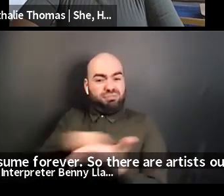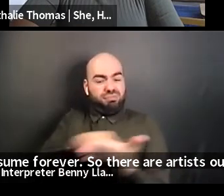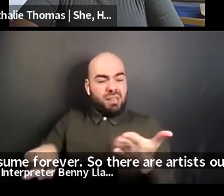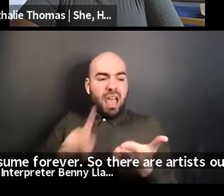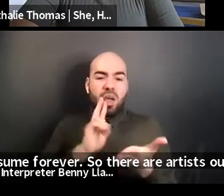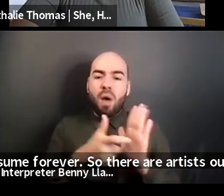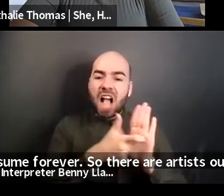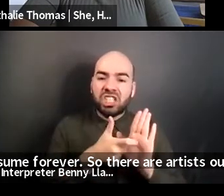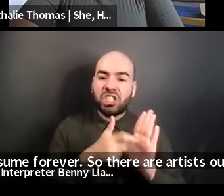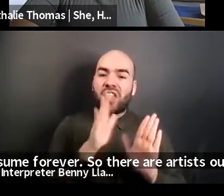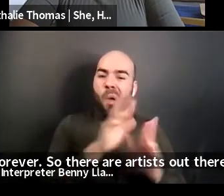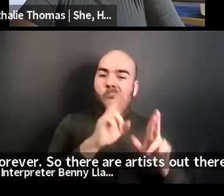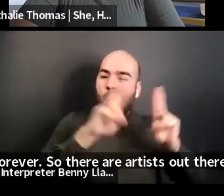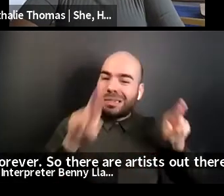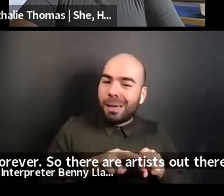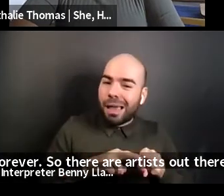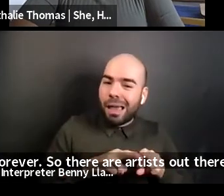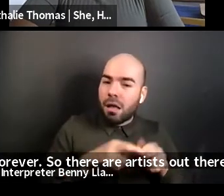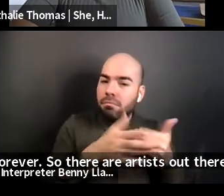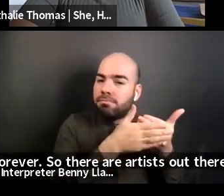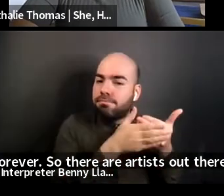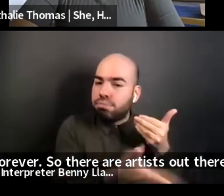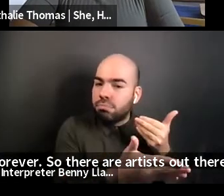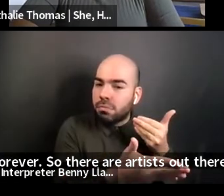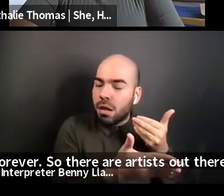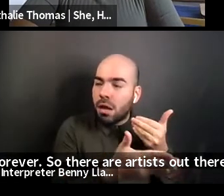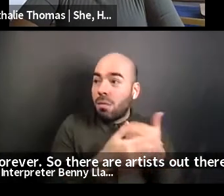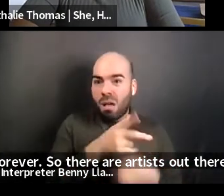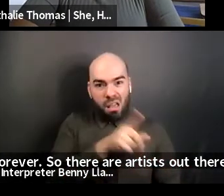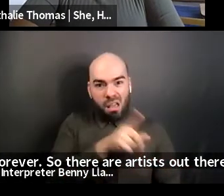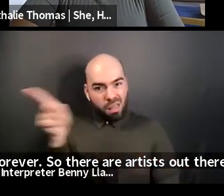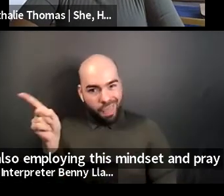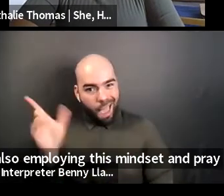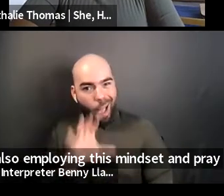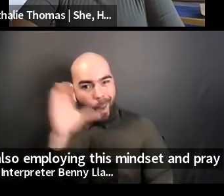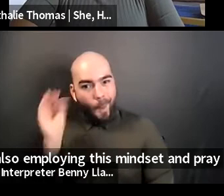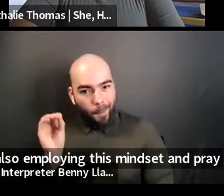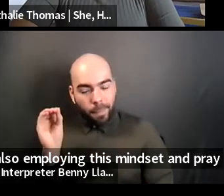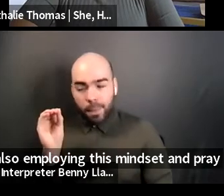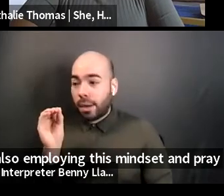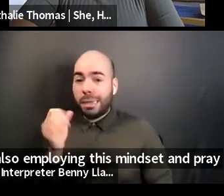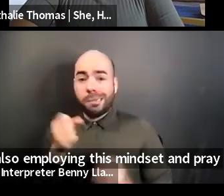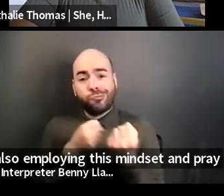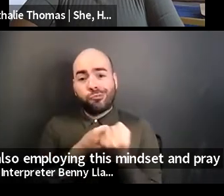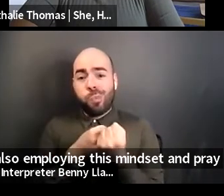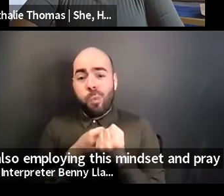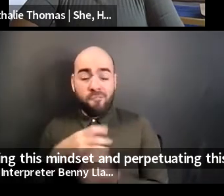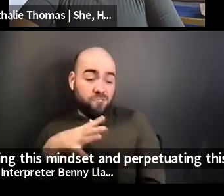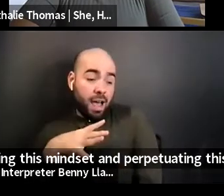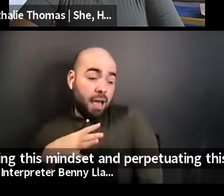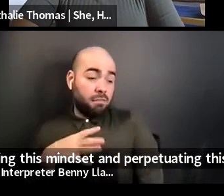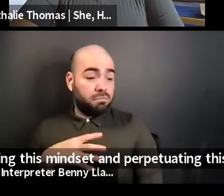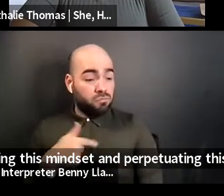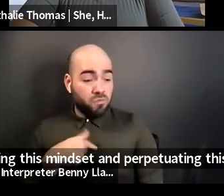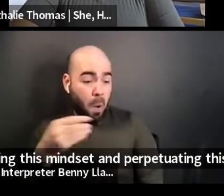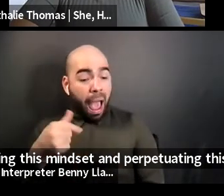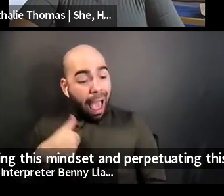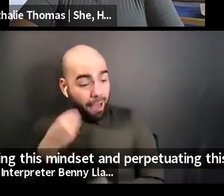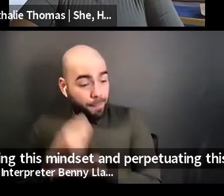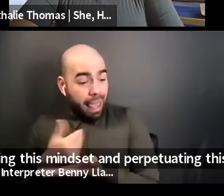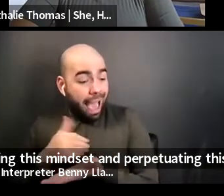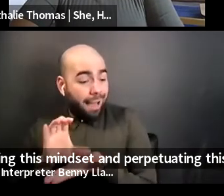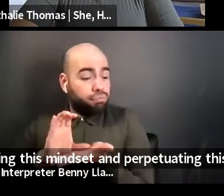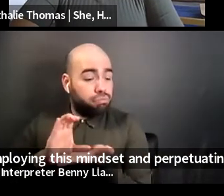also employing this mindset and perpetuating this inequality. Is just not just